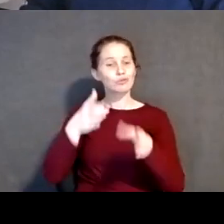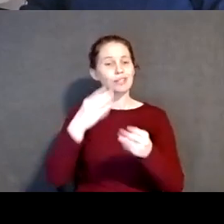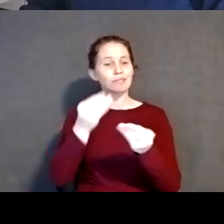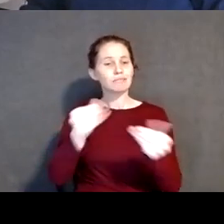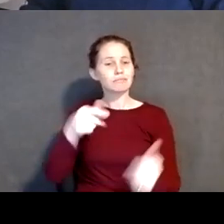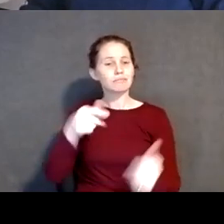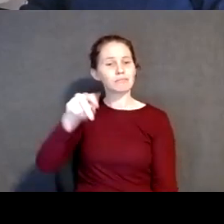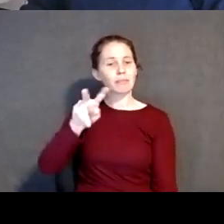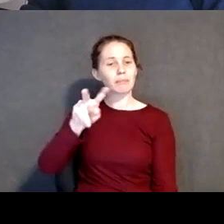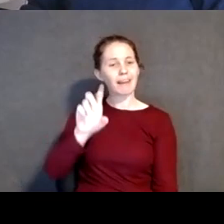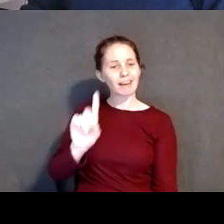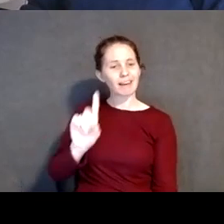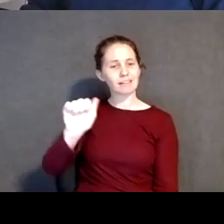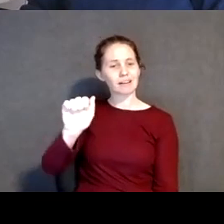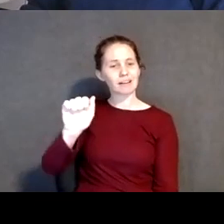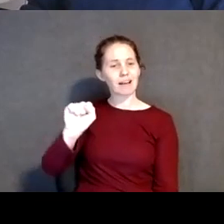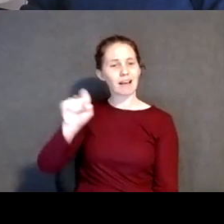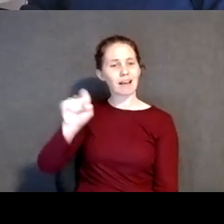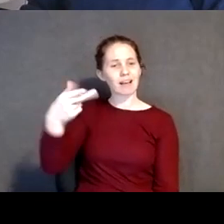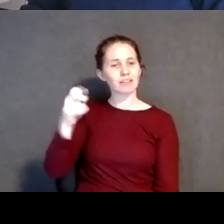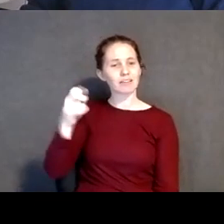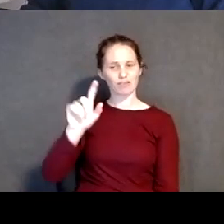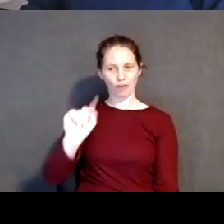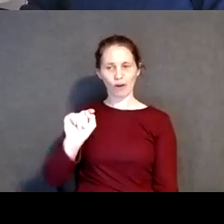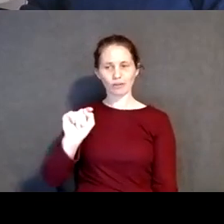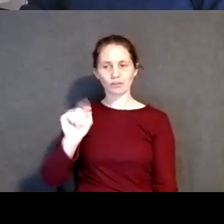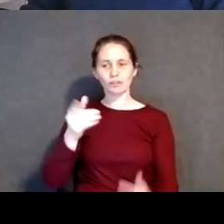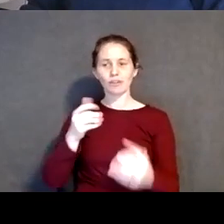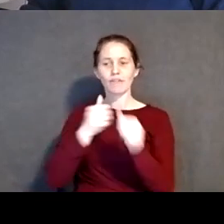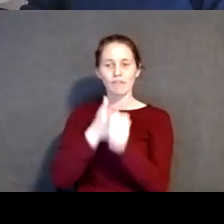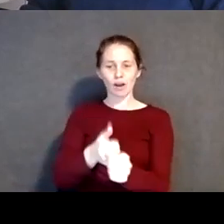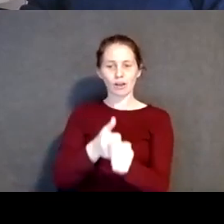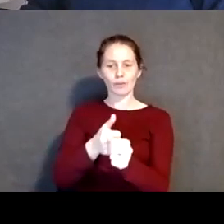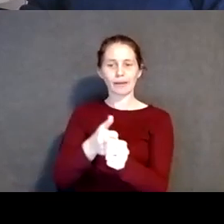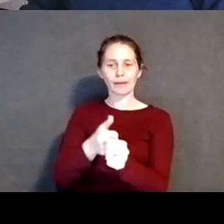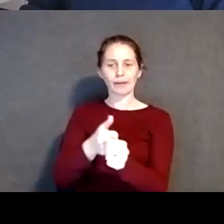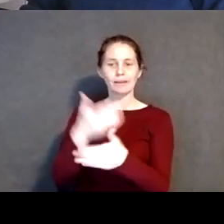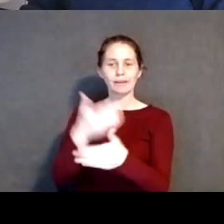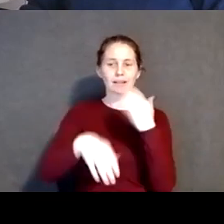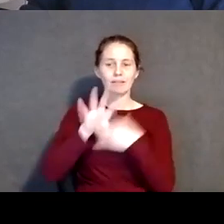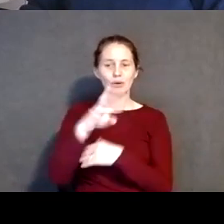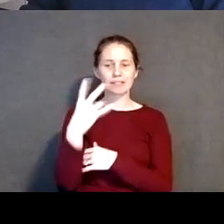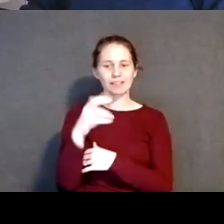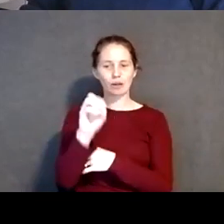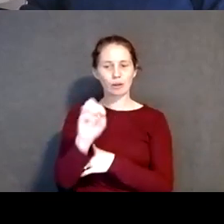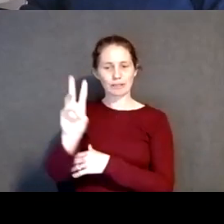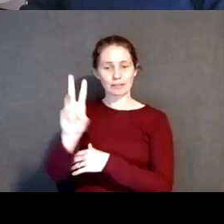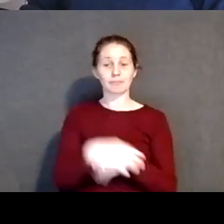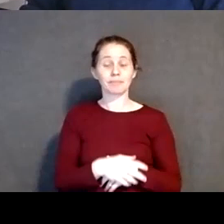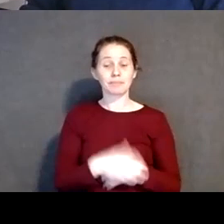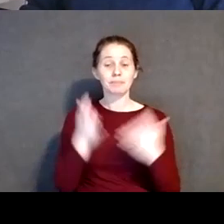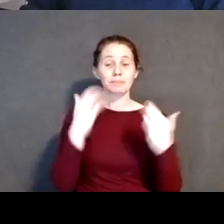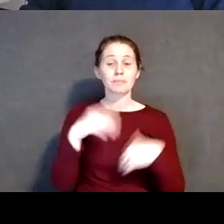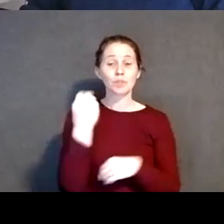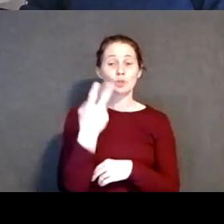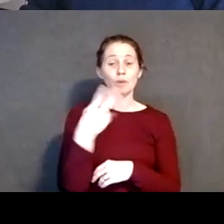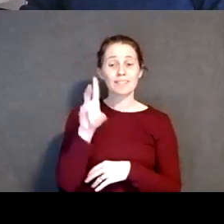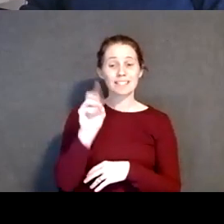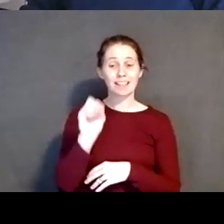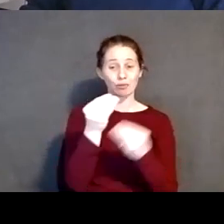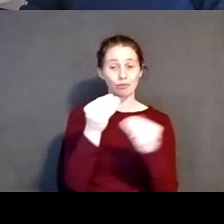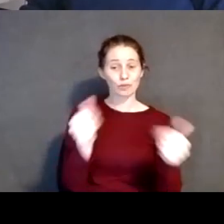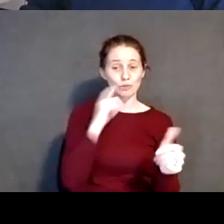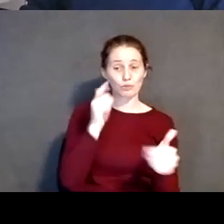accordance with Section 417.06 of the Code of Ordinances. Bill number 1270, resolution providing